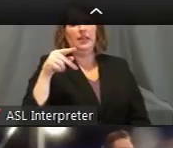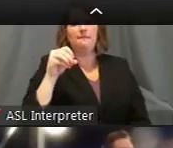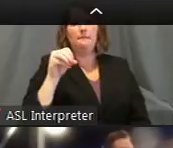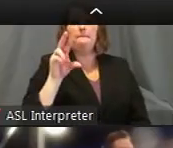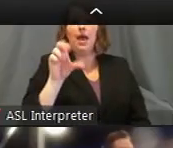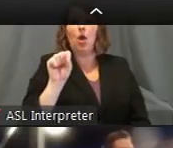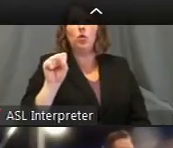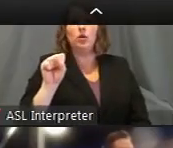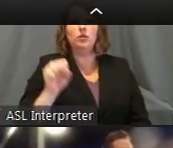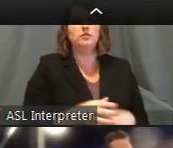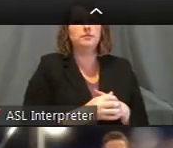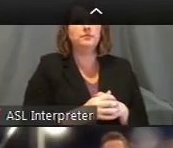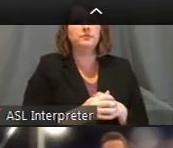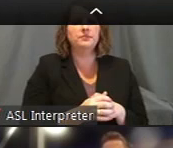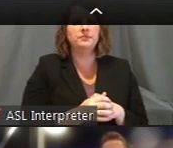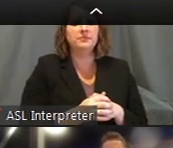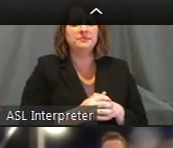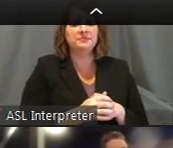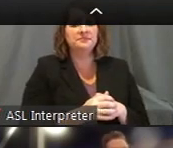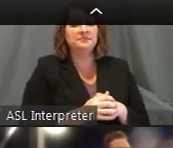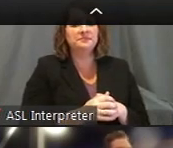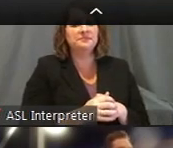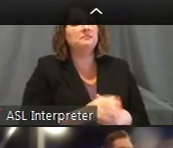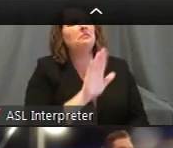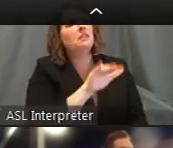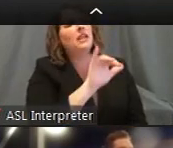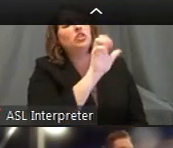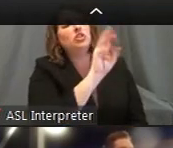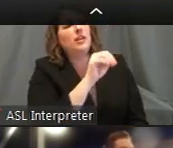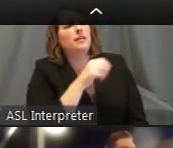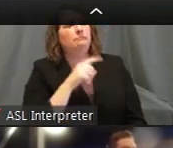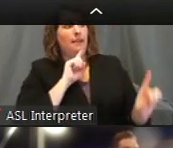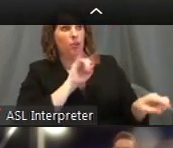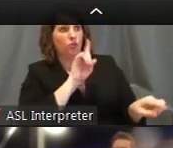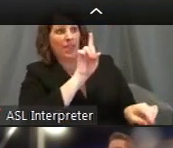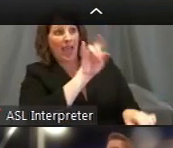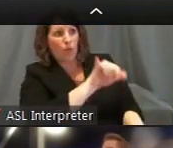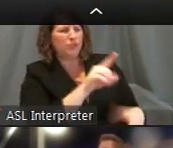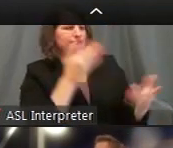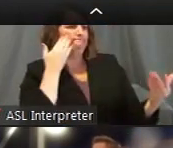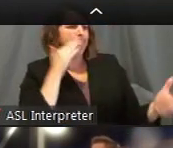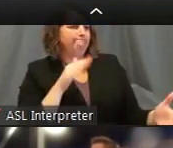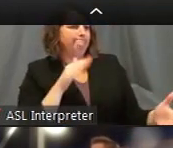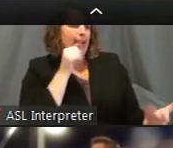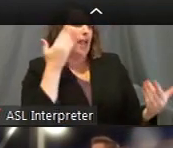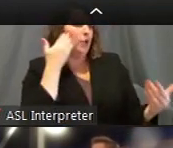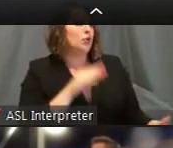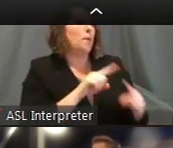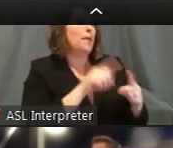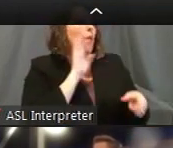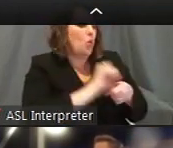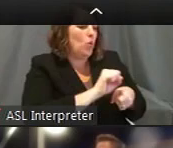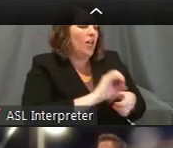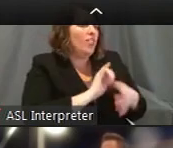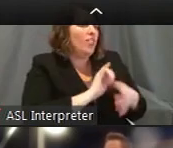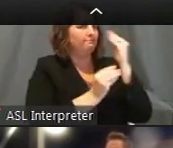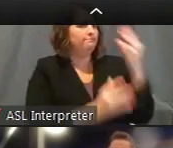Jim, I'm not, I don't have the answer to that question, but I'll work on it for you and get you some information later today.